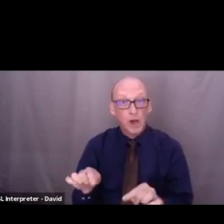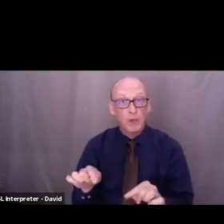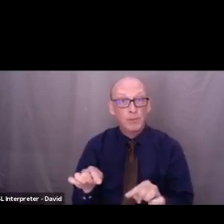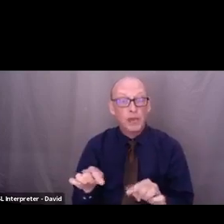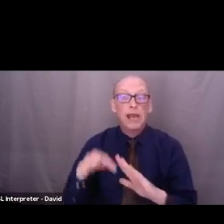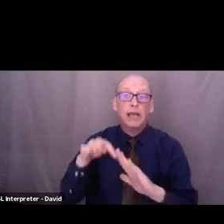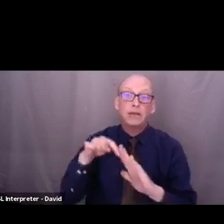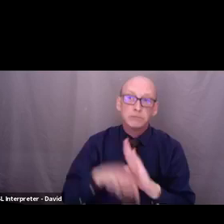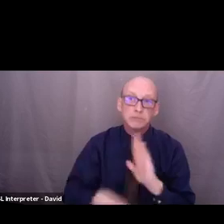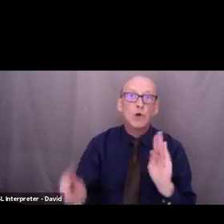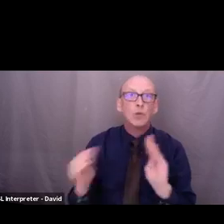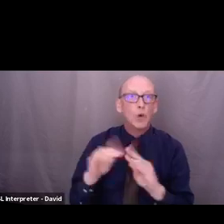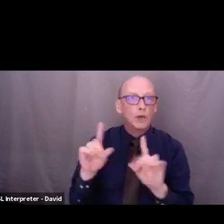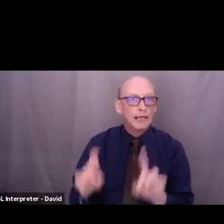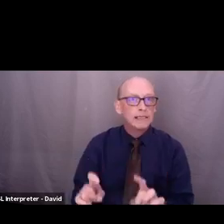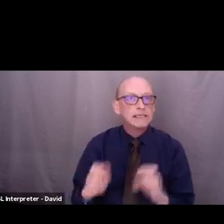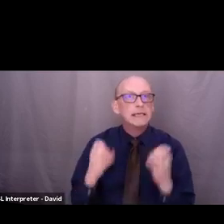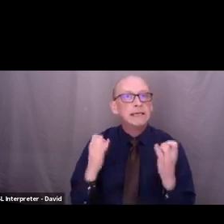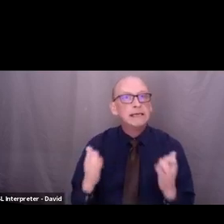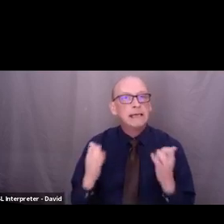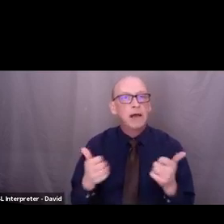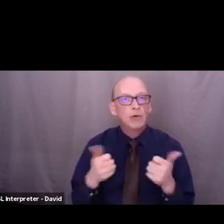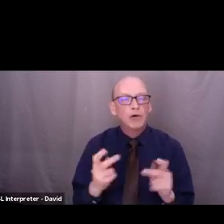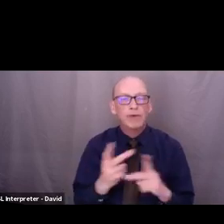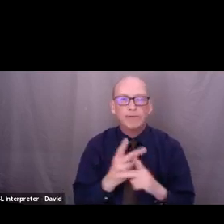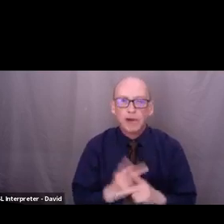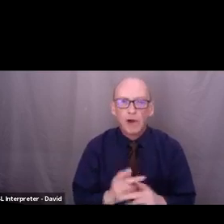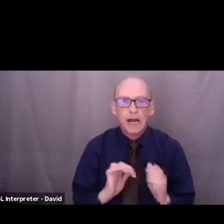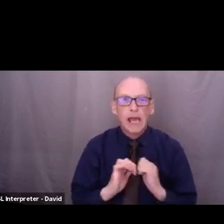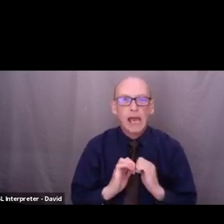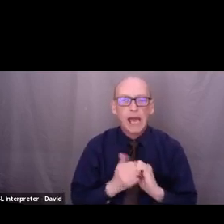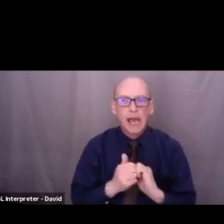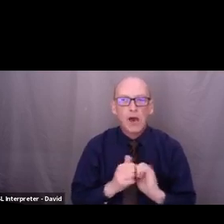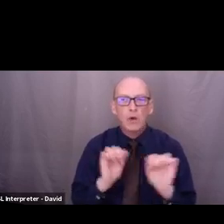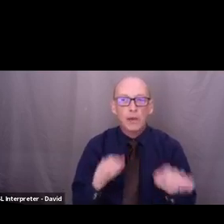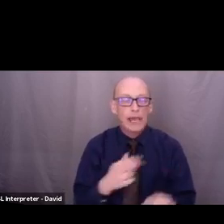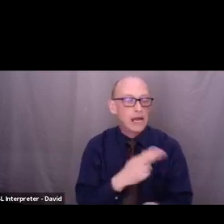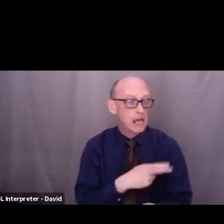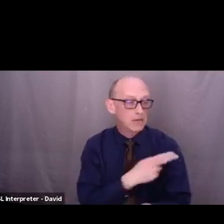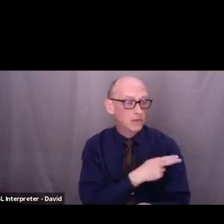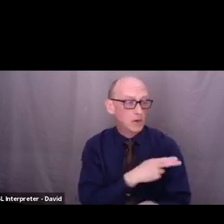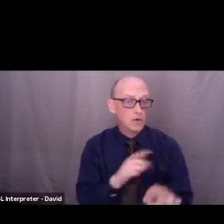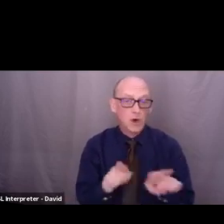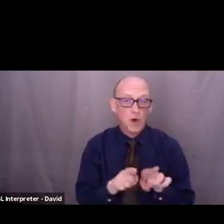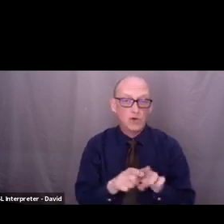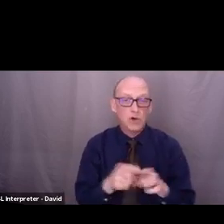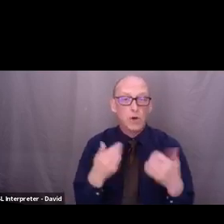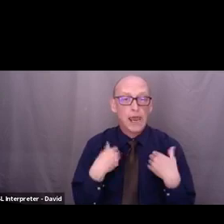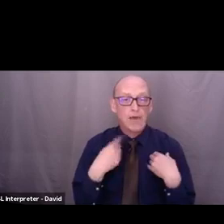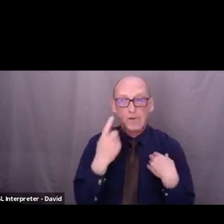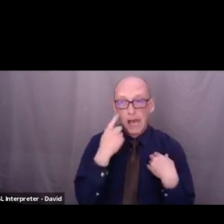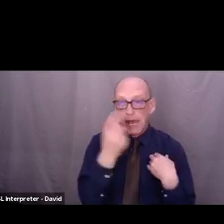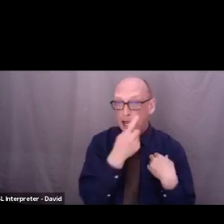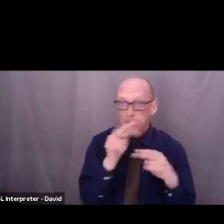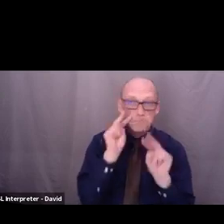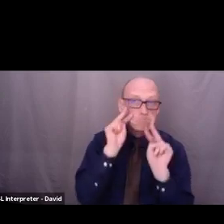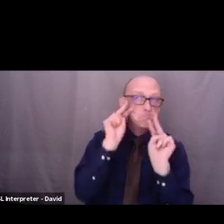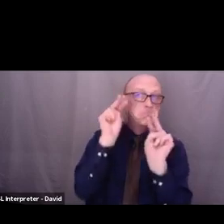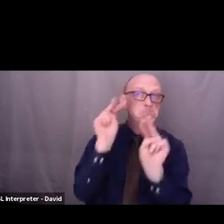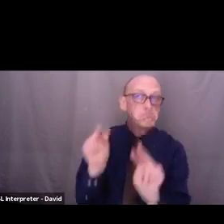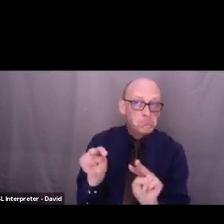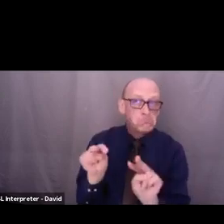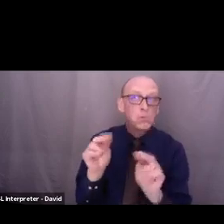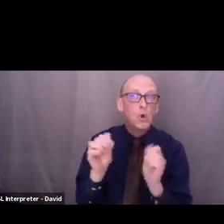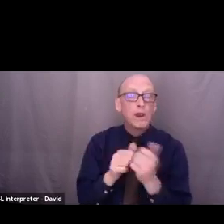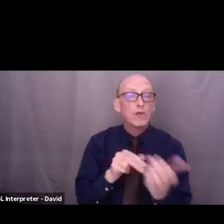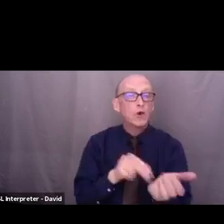test. But more importantly, now we're trying to figure out how can hospitals also have eyes on site for those individuals in those nursing